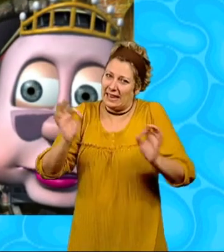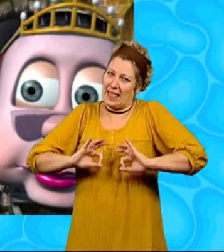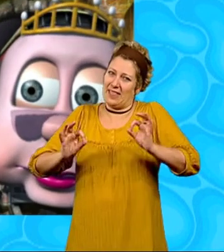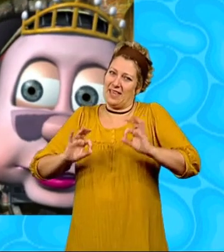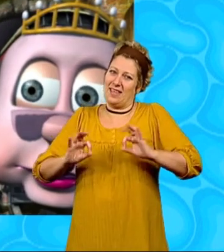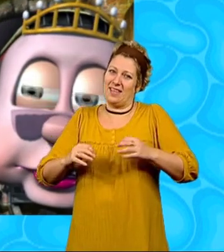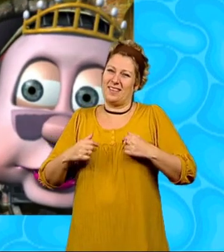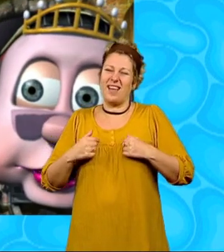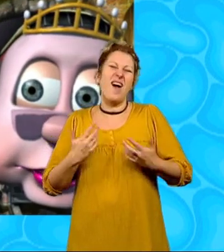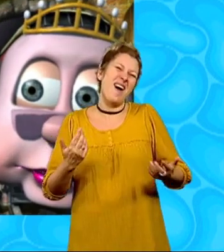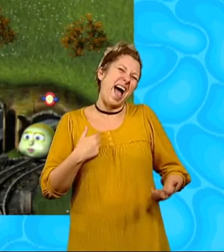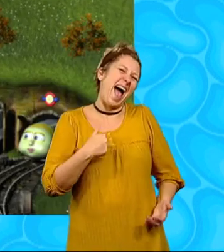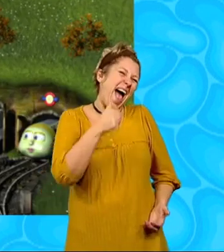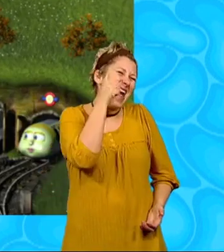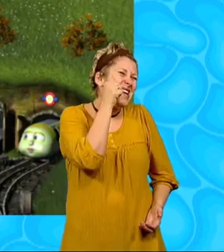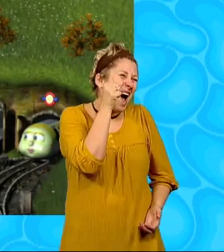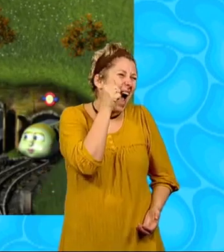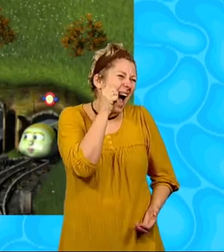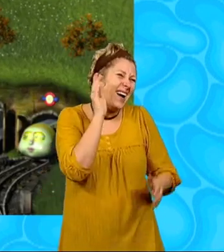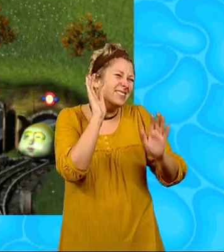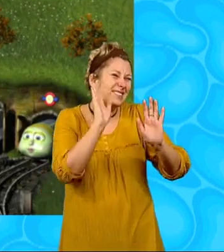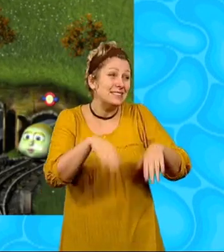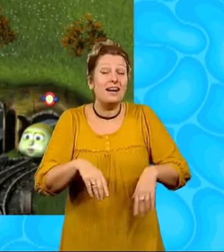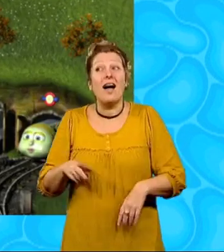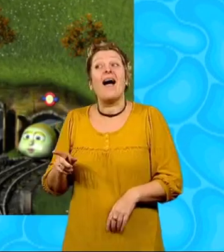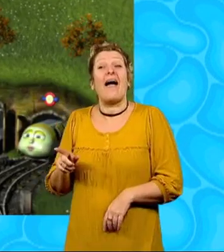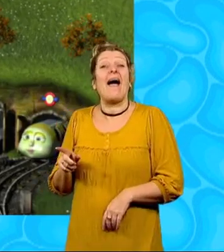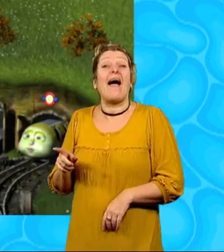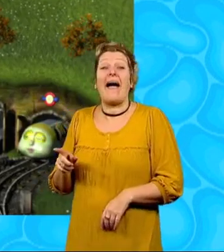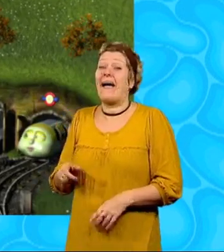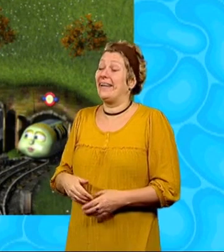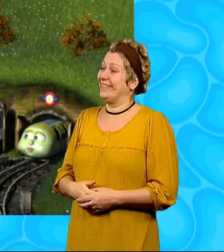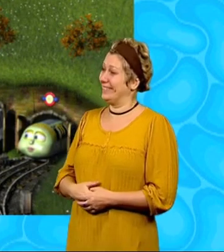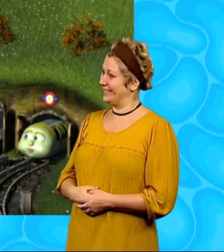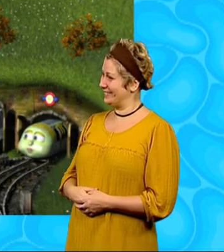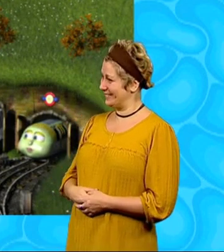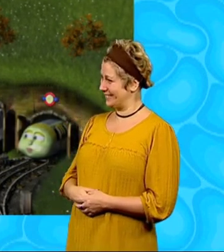course, I suspected that all along. Oh, yes. Oh, yes.